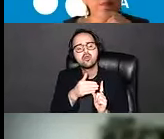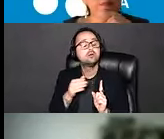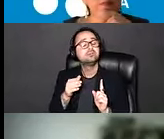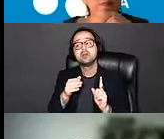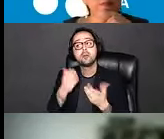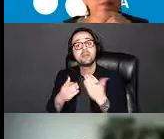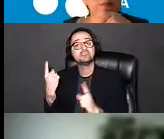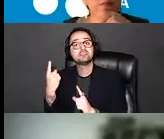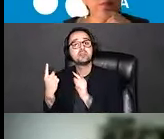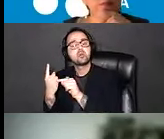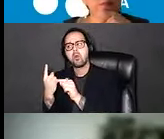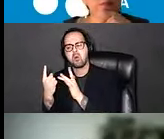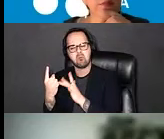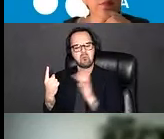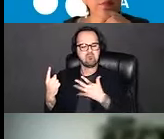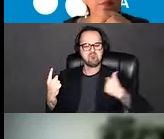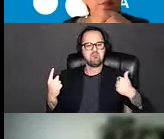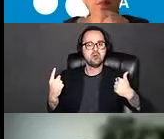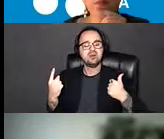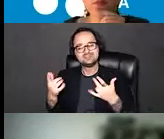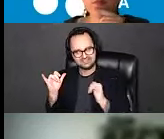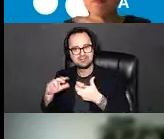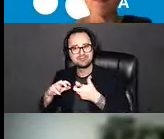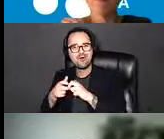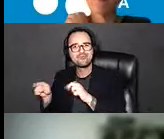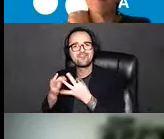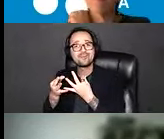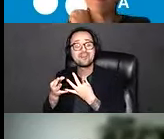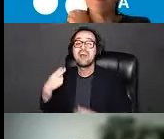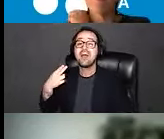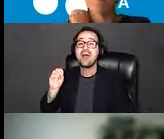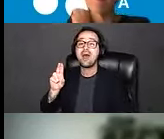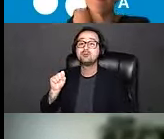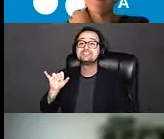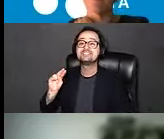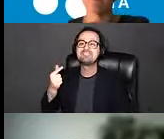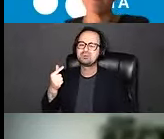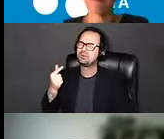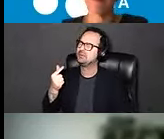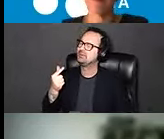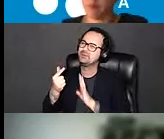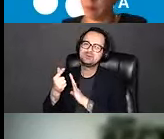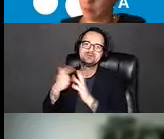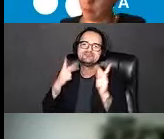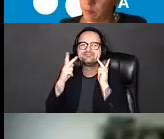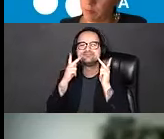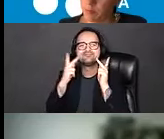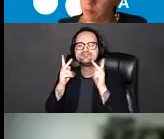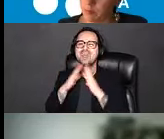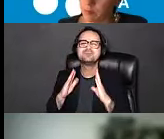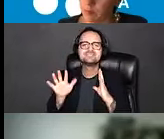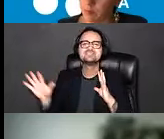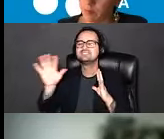on, but you know that are issues for your families. Like I have found housing is one frequently in the other some of the